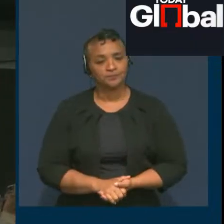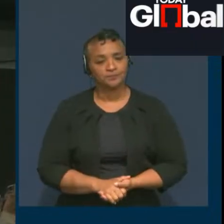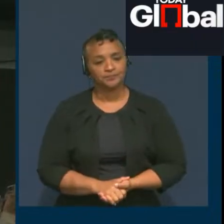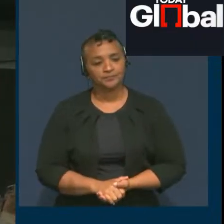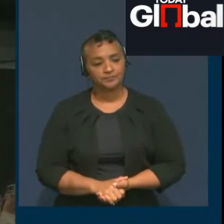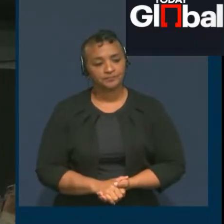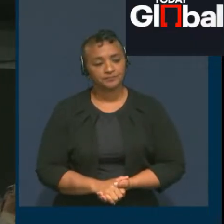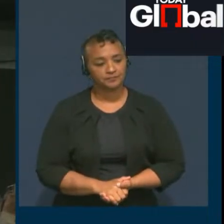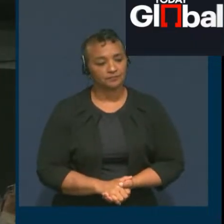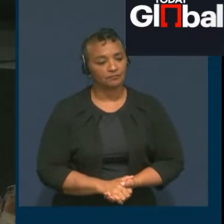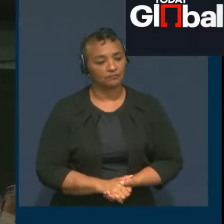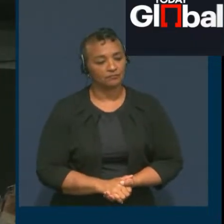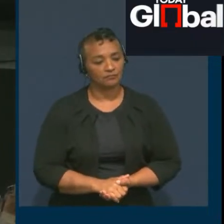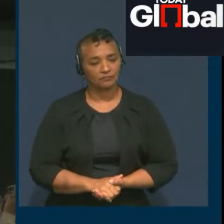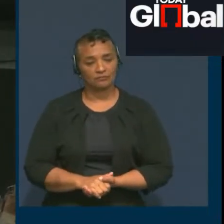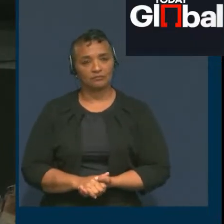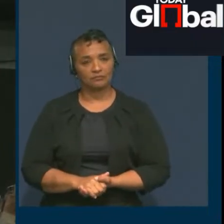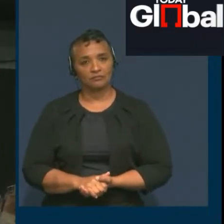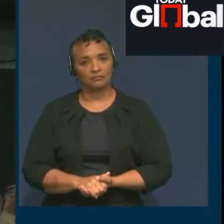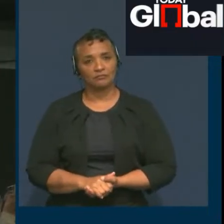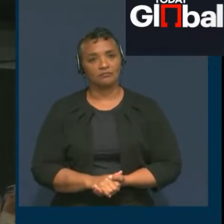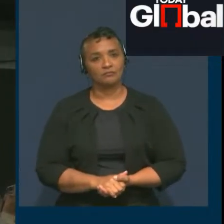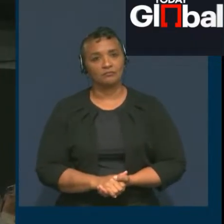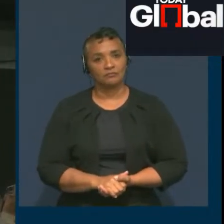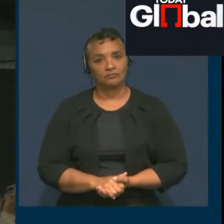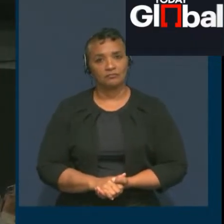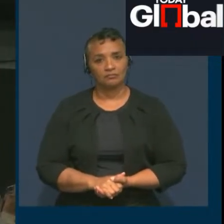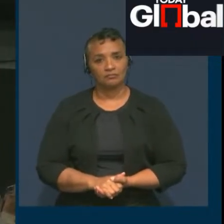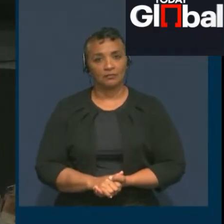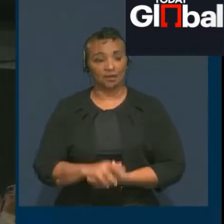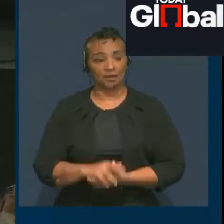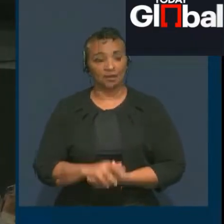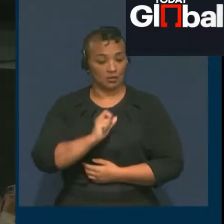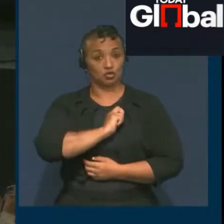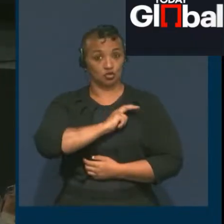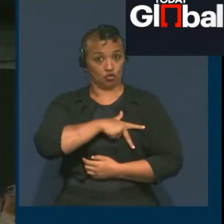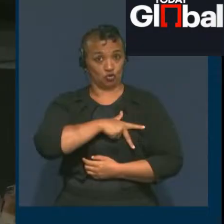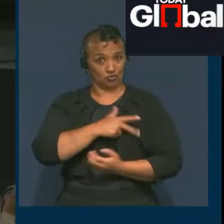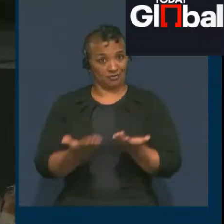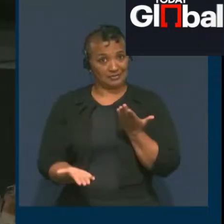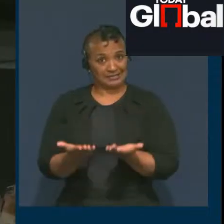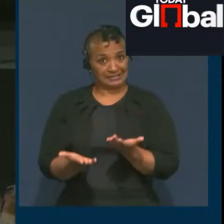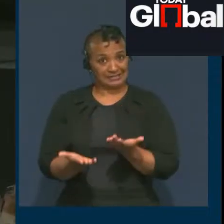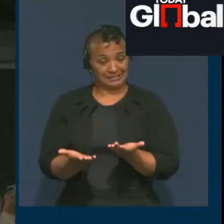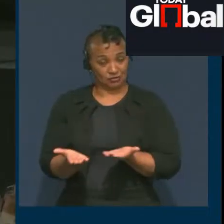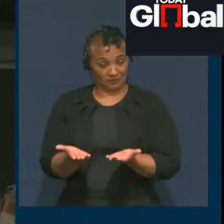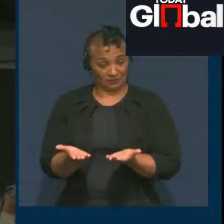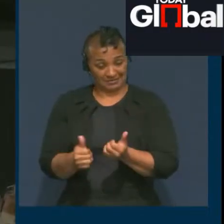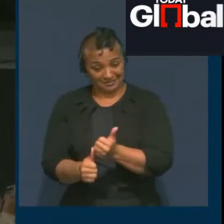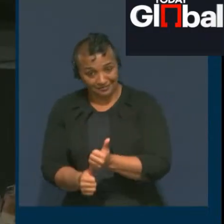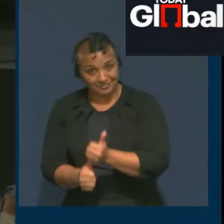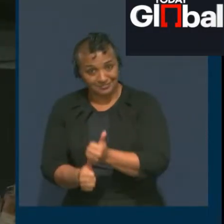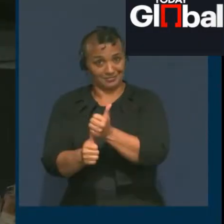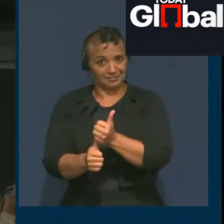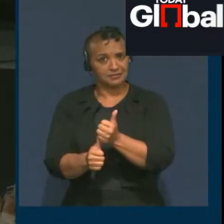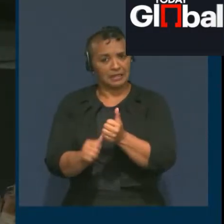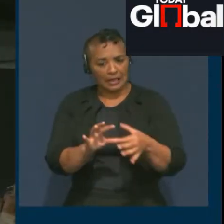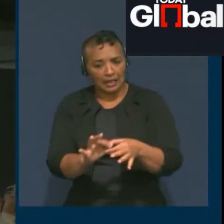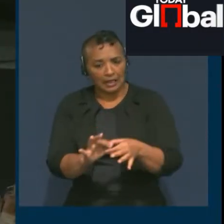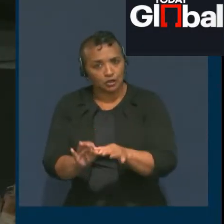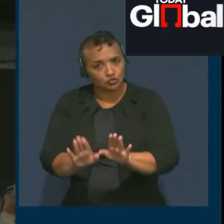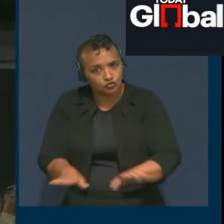It seems that specialized social assistance working with children with disabilities and